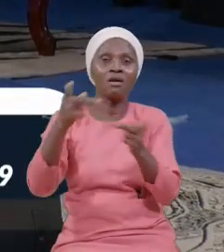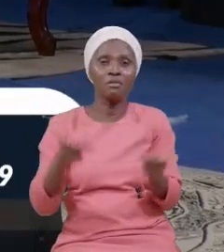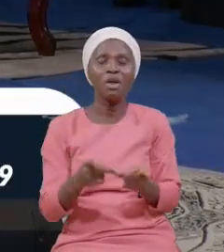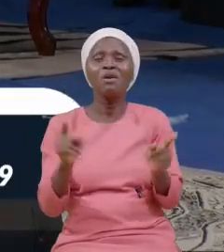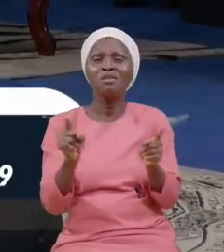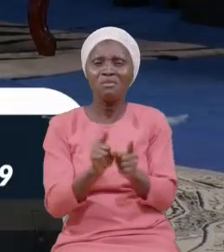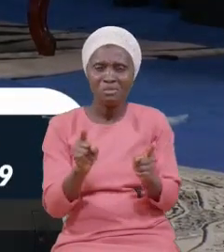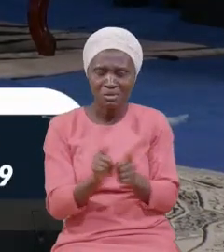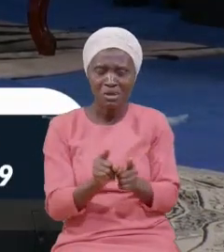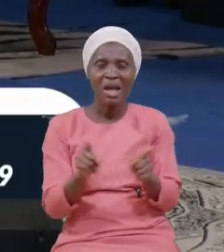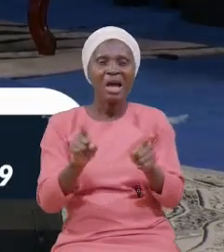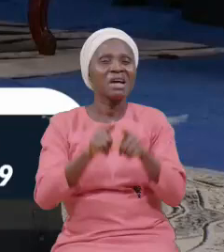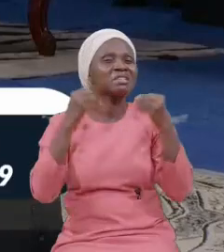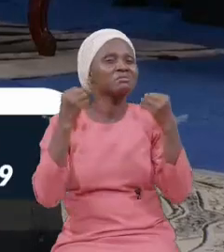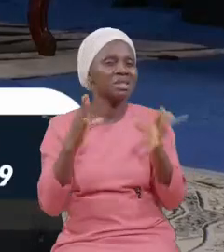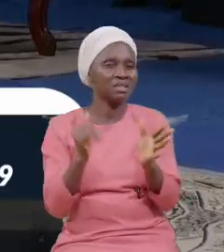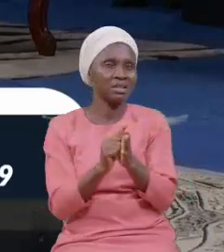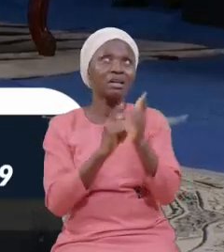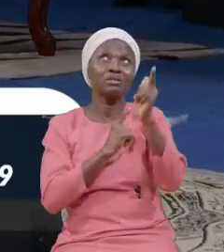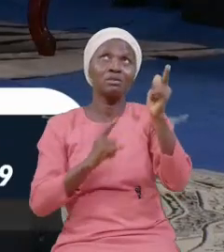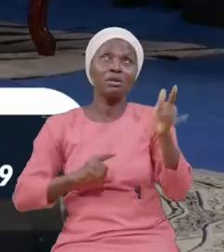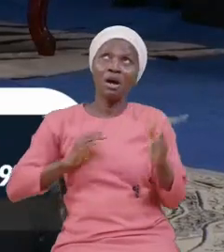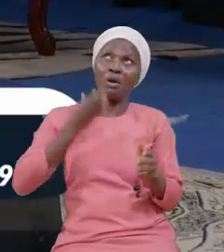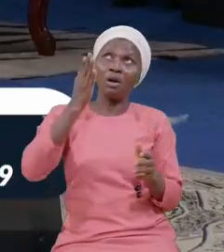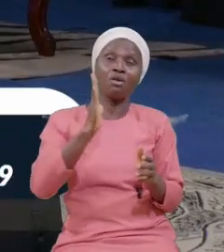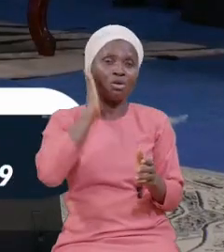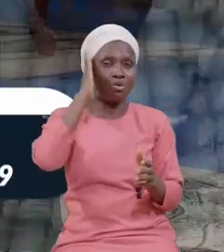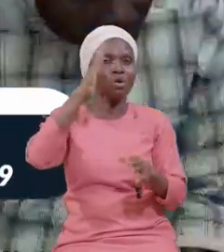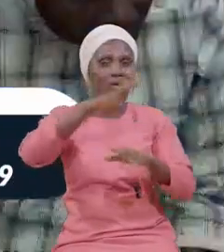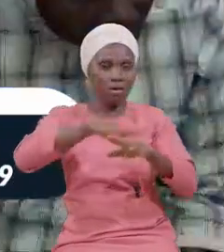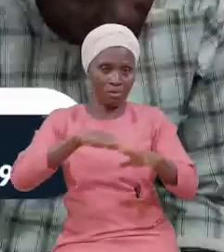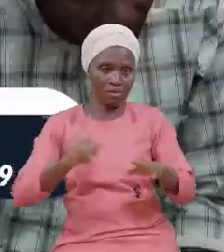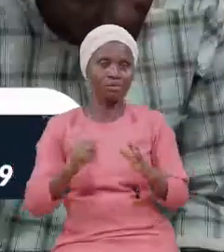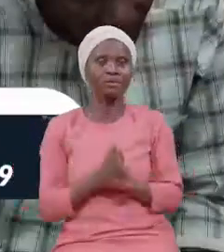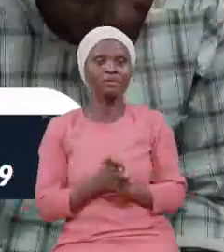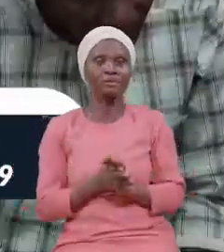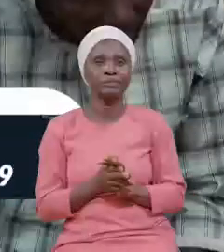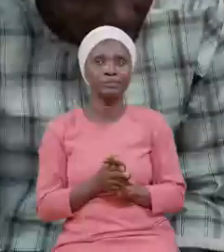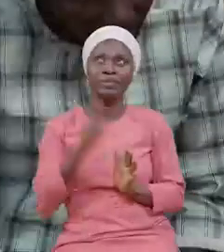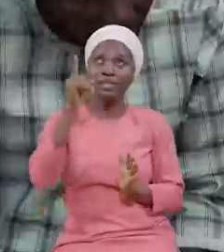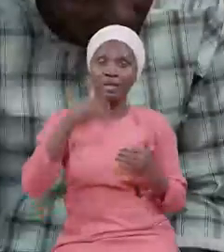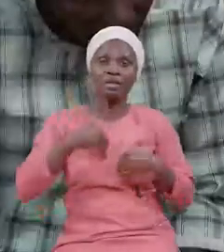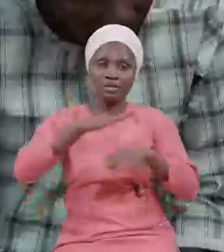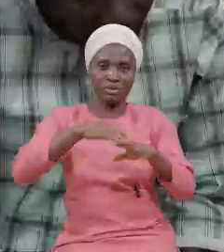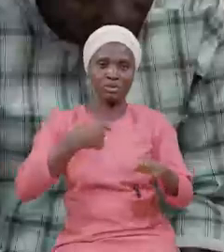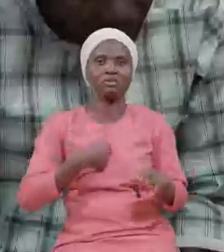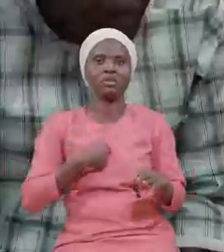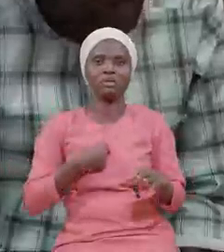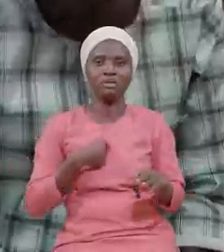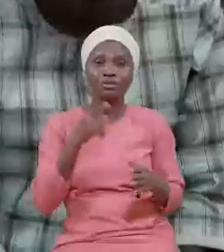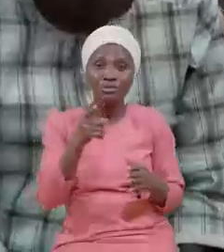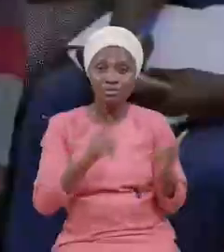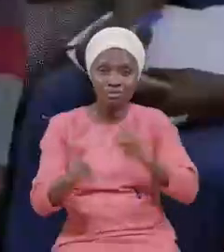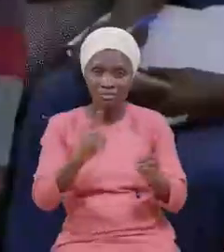as the Lord our God shall call. He has called me. He has called